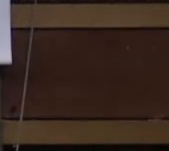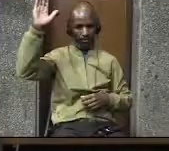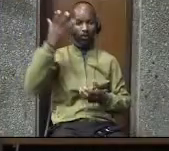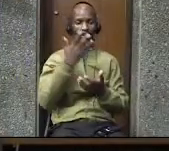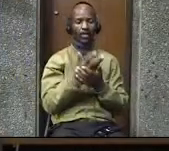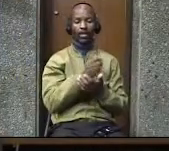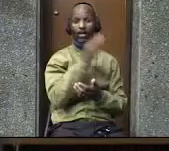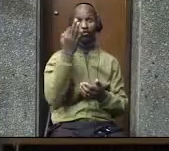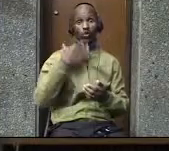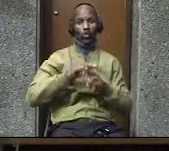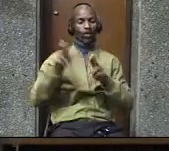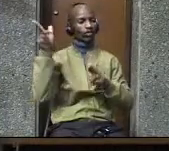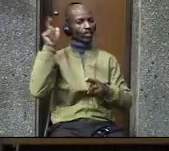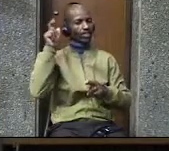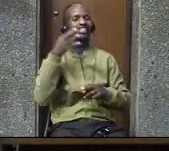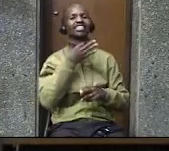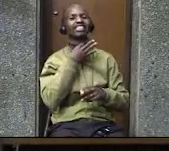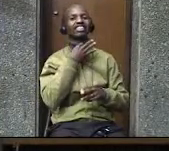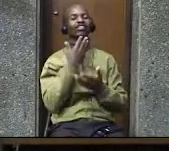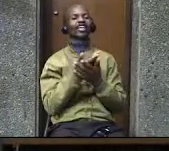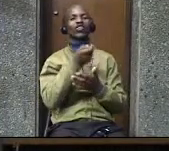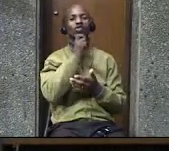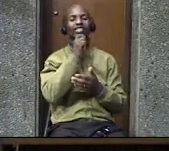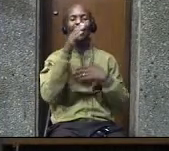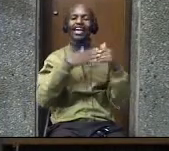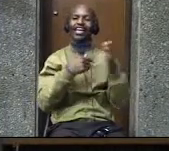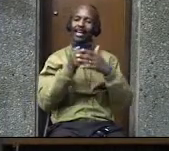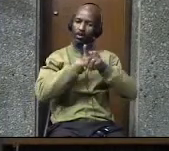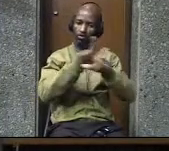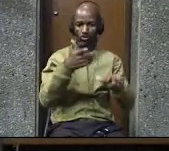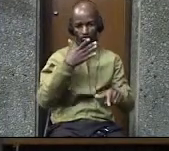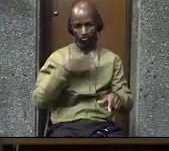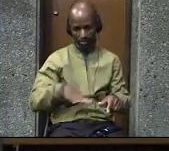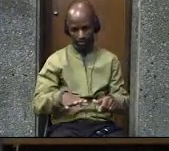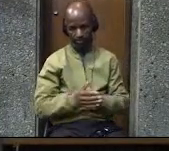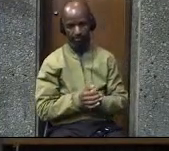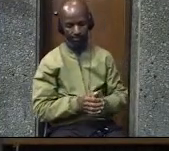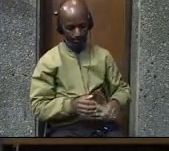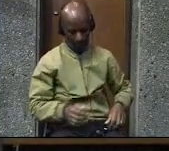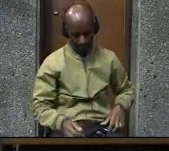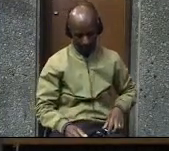that if you don't want to listen in English, you can listen to in any other language that you want.